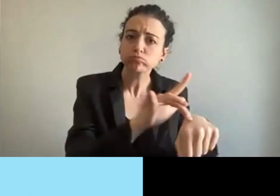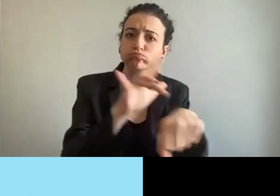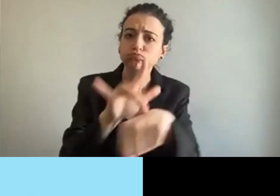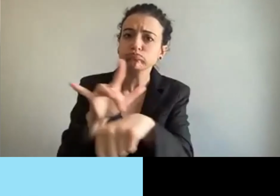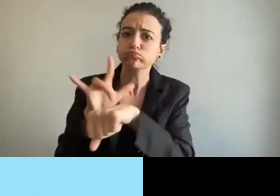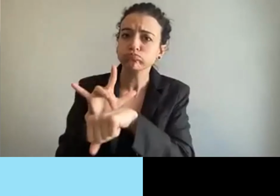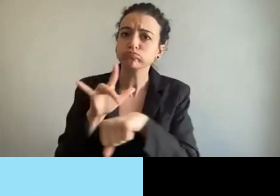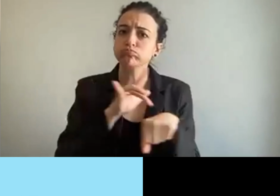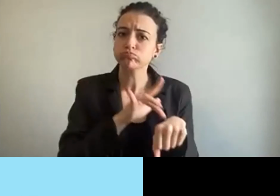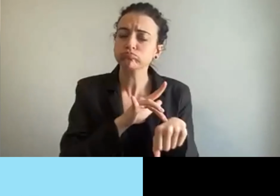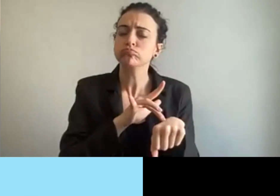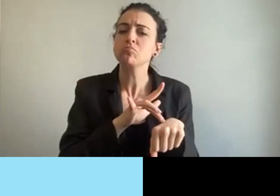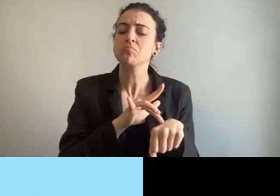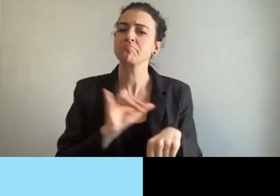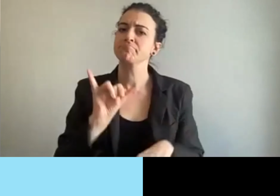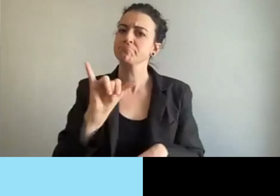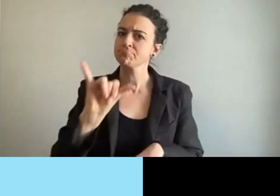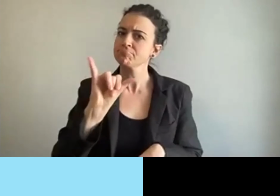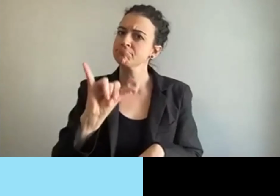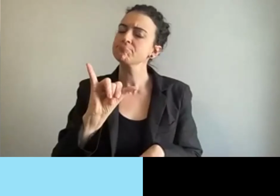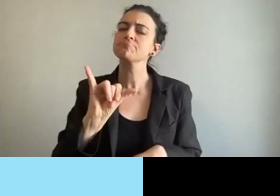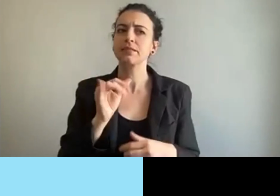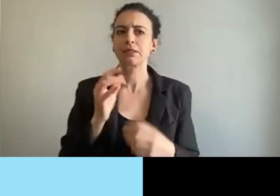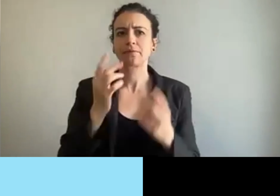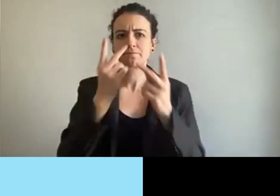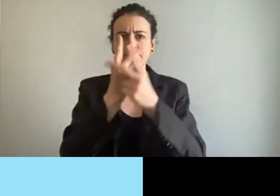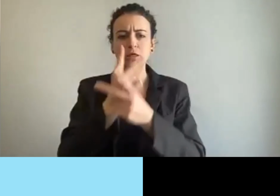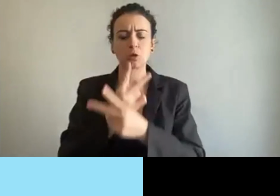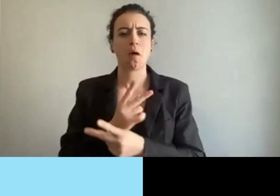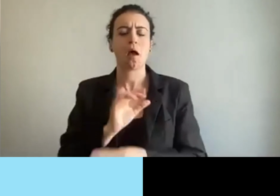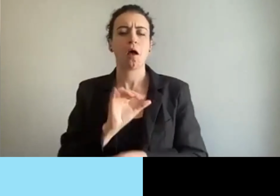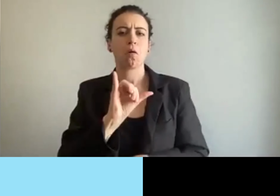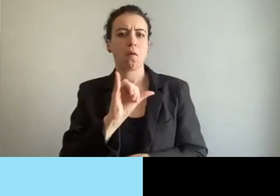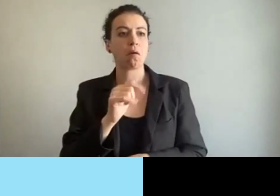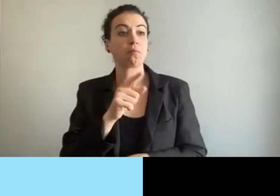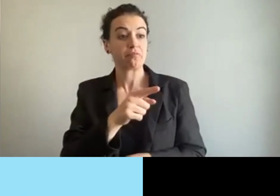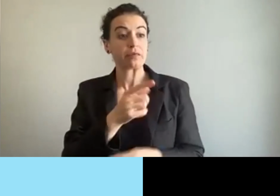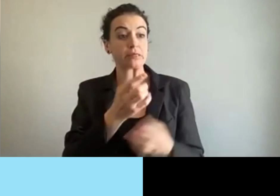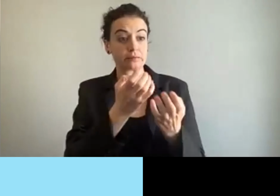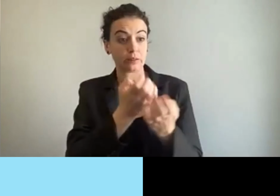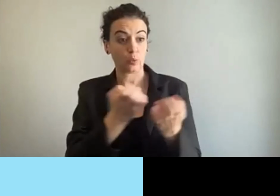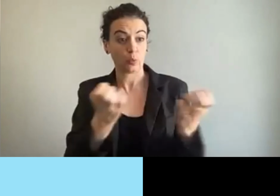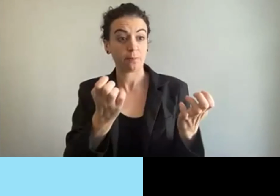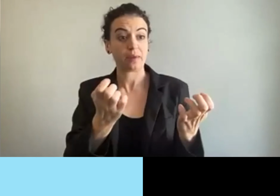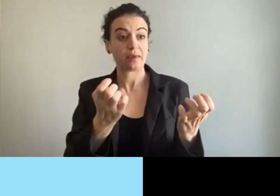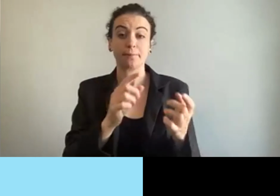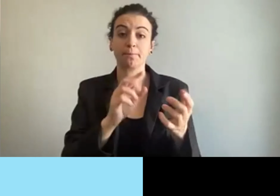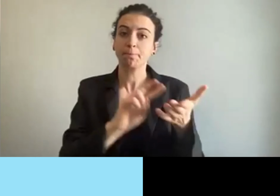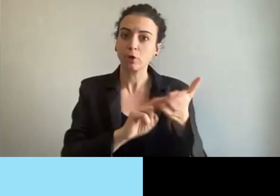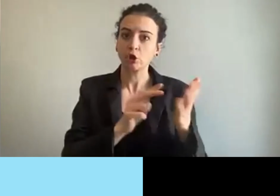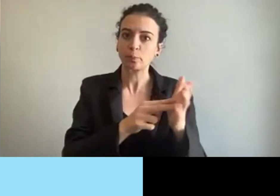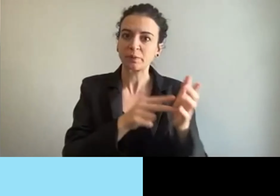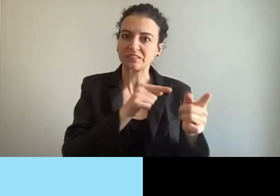an unusual way of using something that wasn't